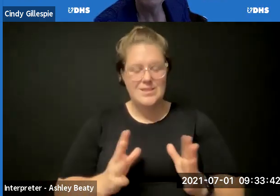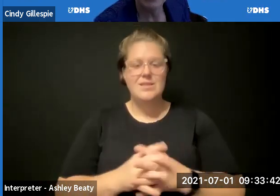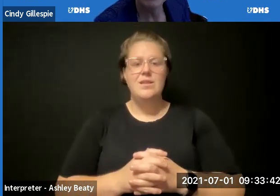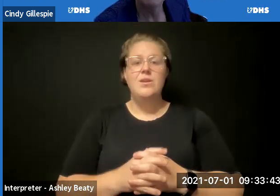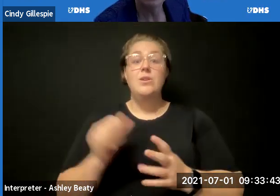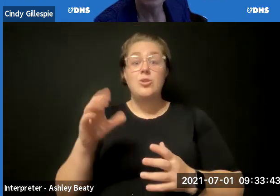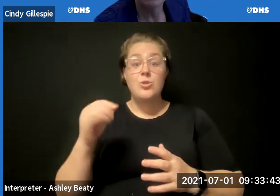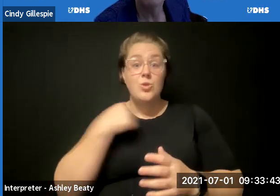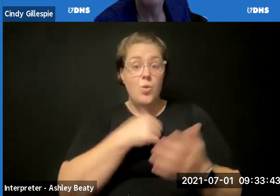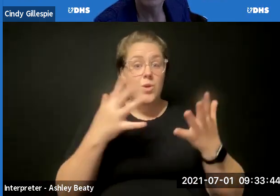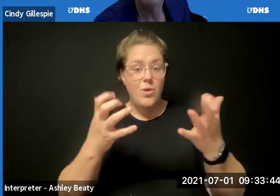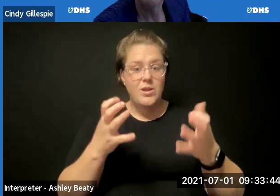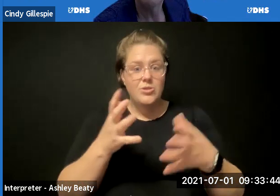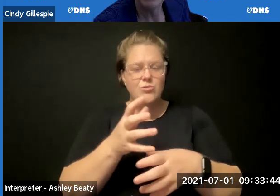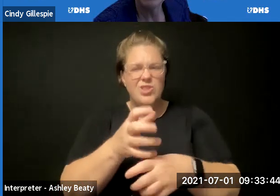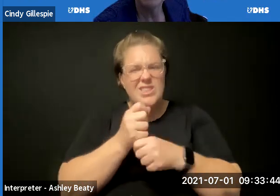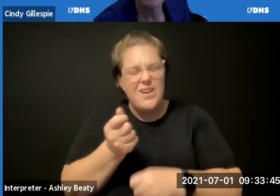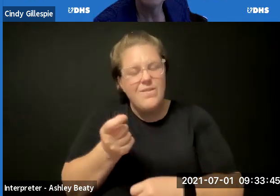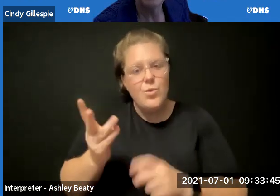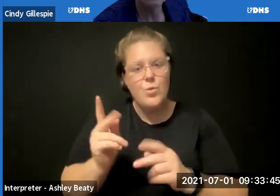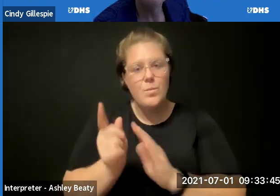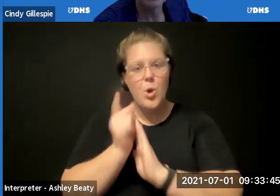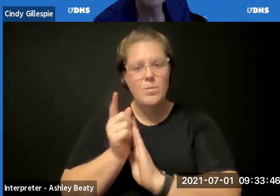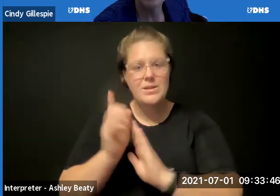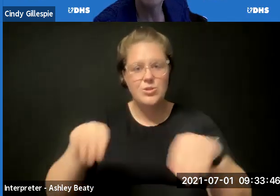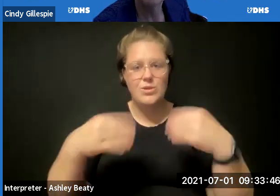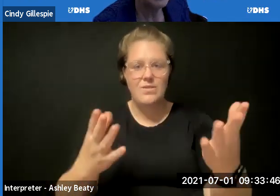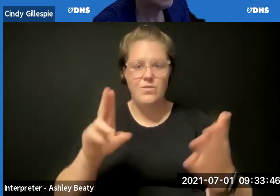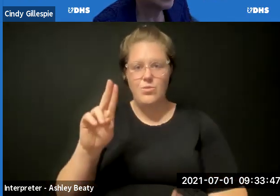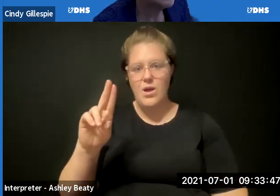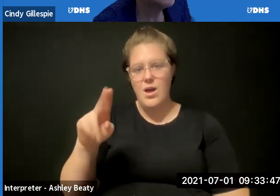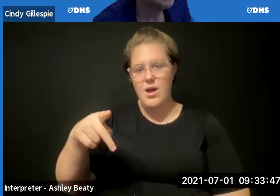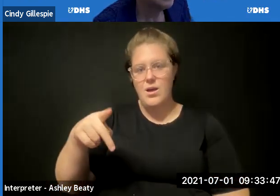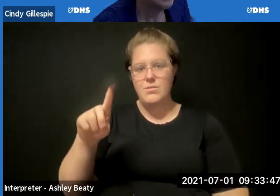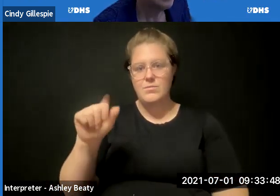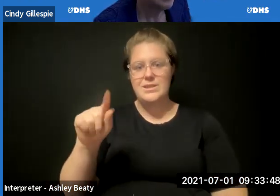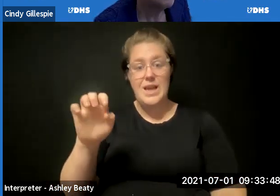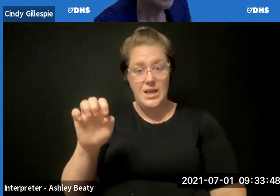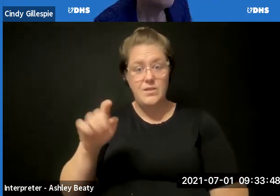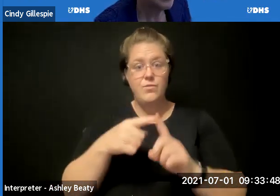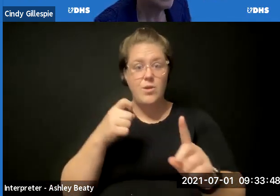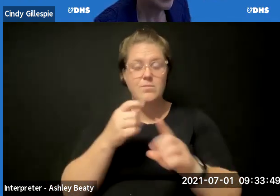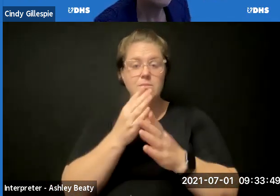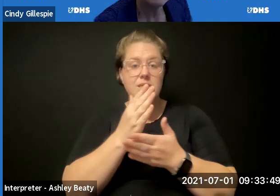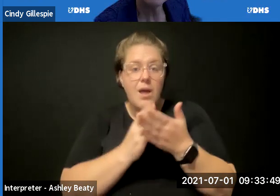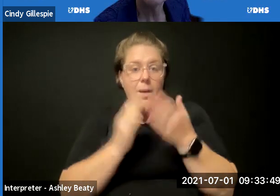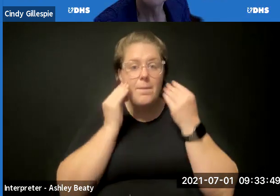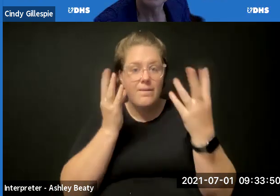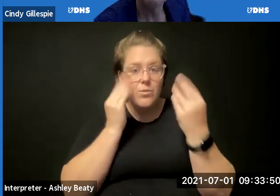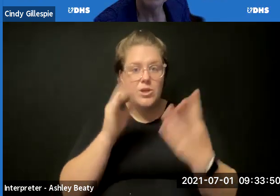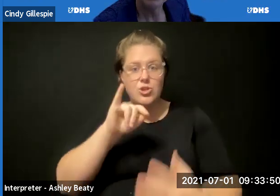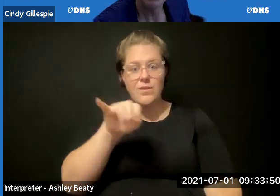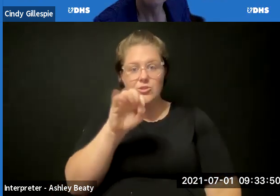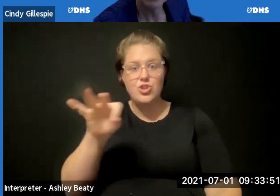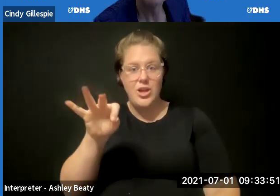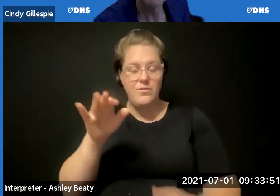an update of some information that Jeff shared with us the other day at executive